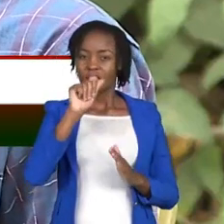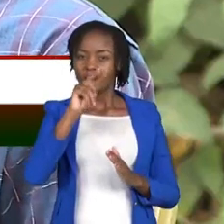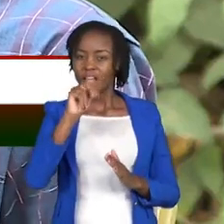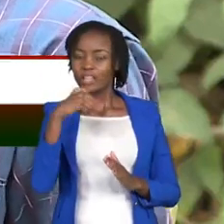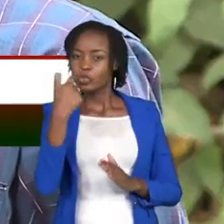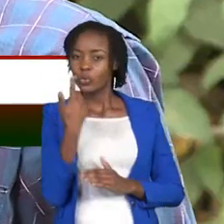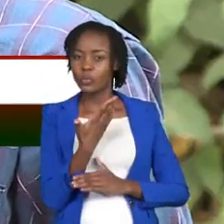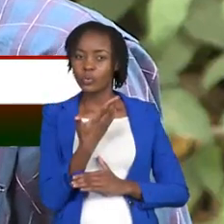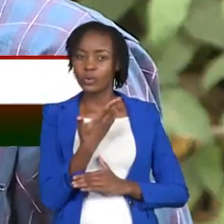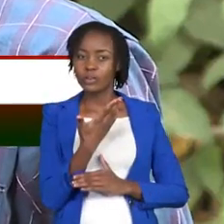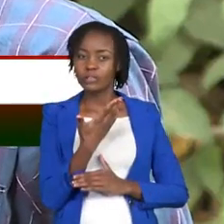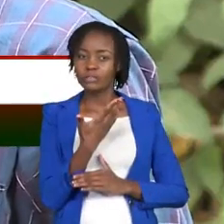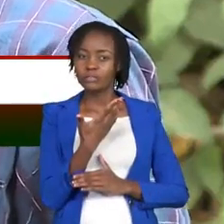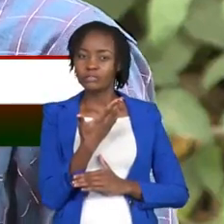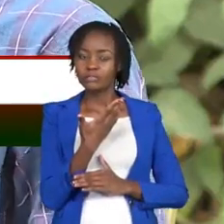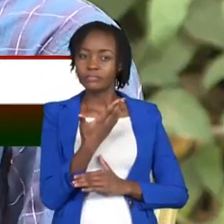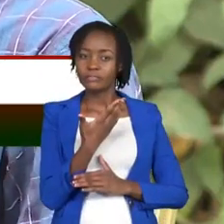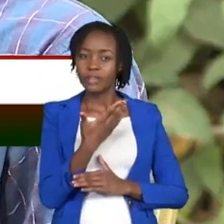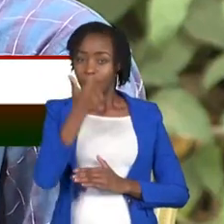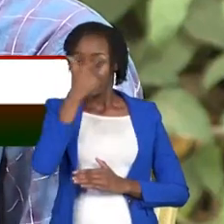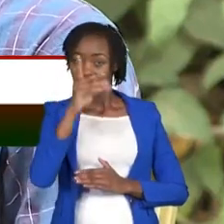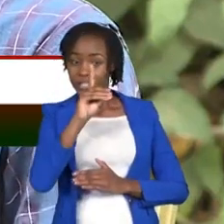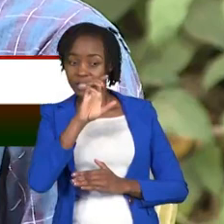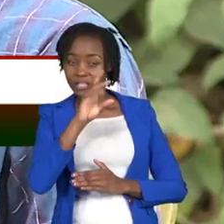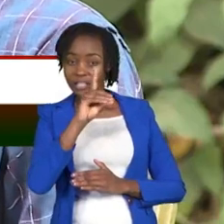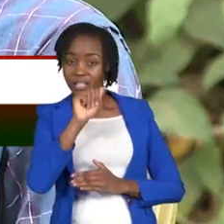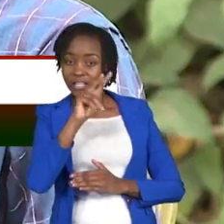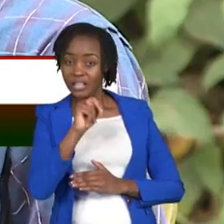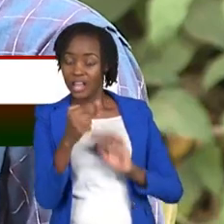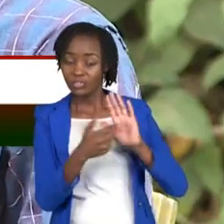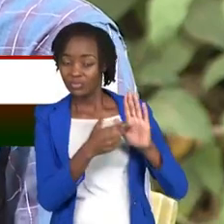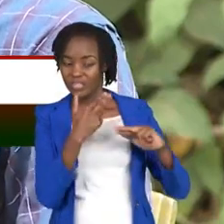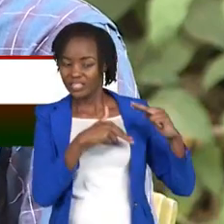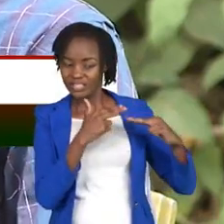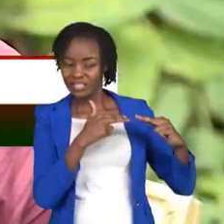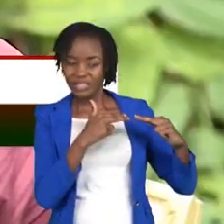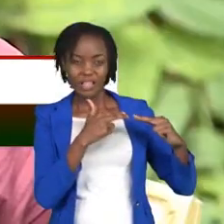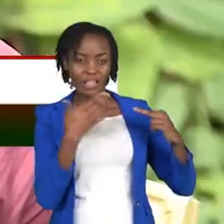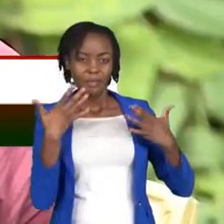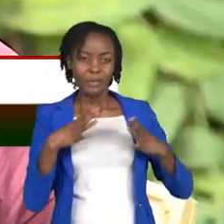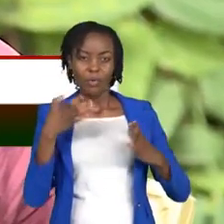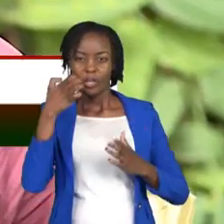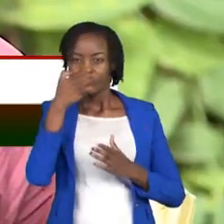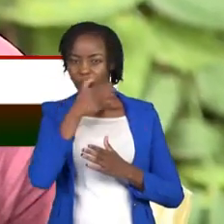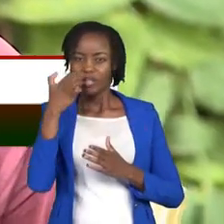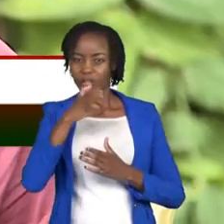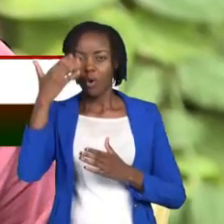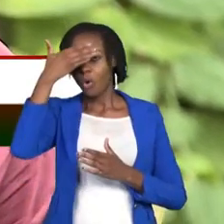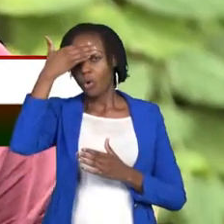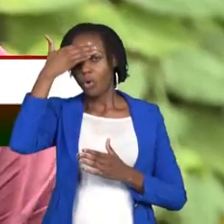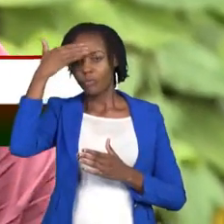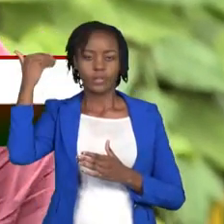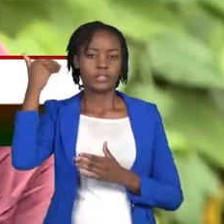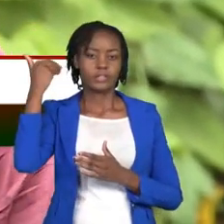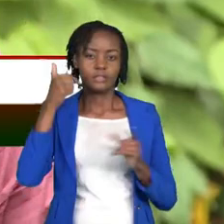Dedan Kimathi to be known in 2018, never. He's going down on history, and the more time goes, the more they depreciate in value. Nobody really